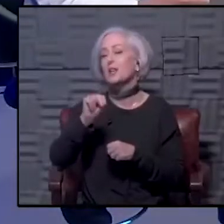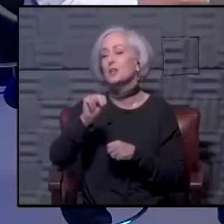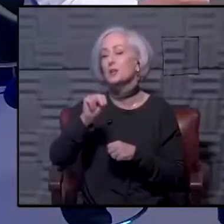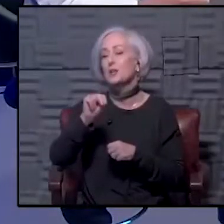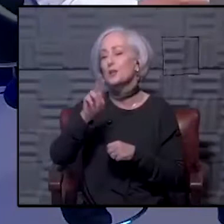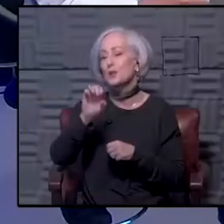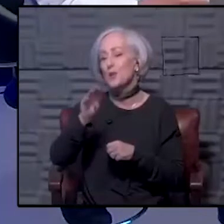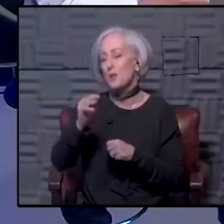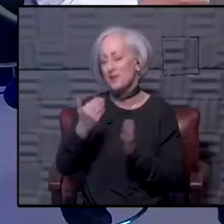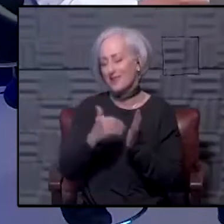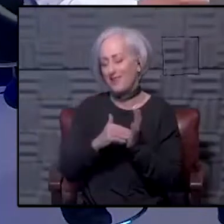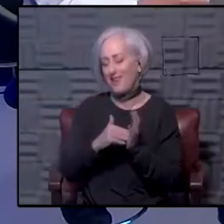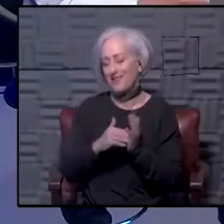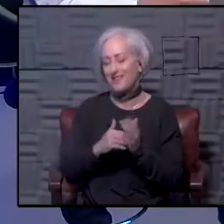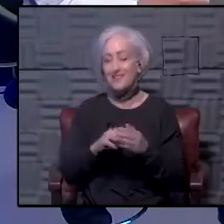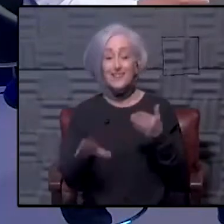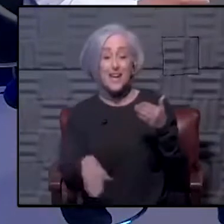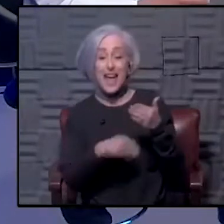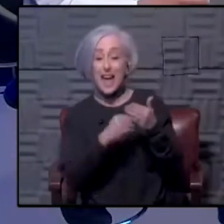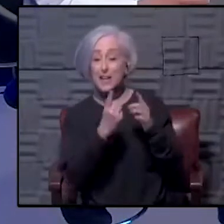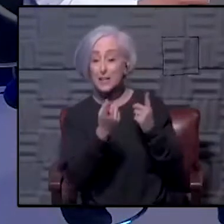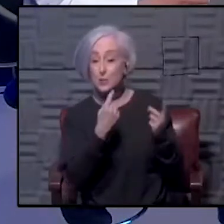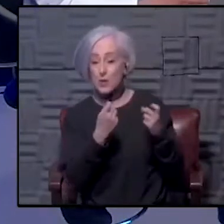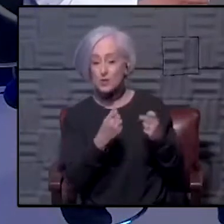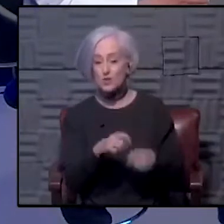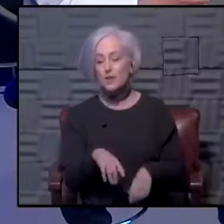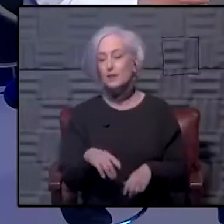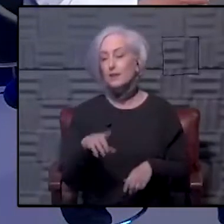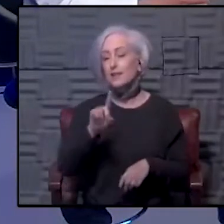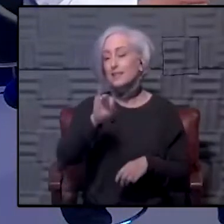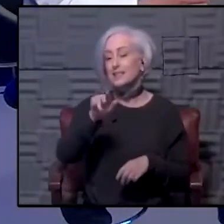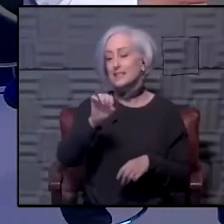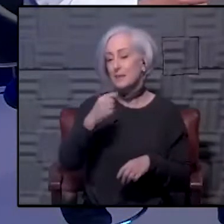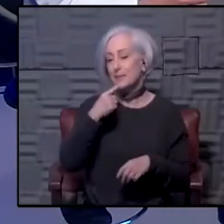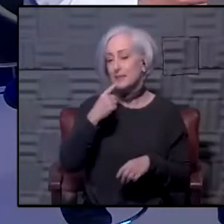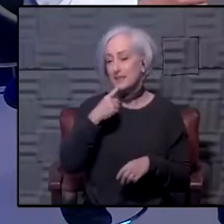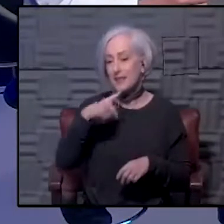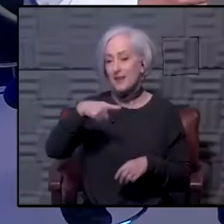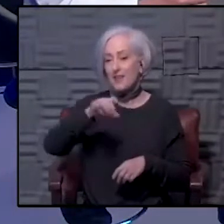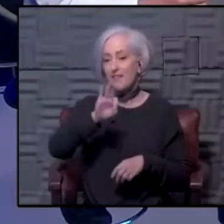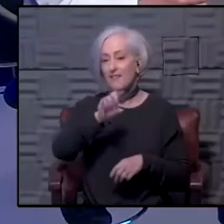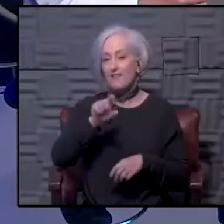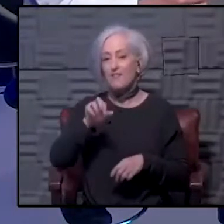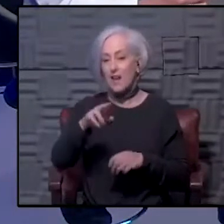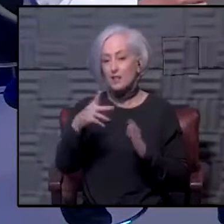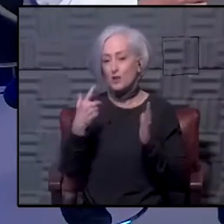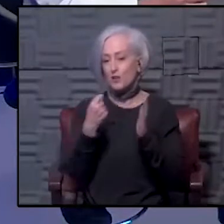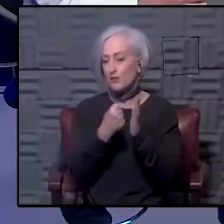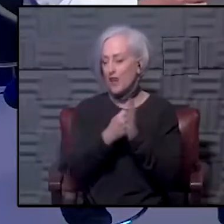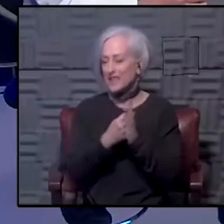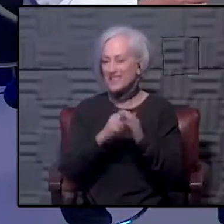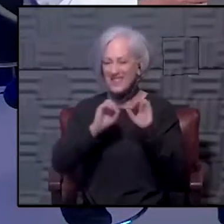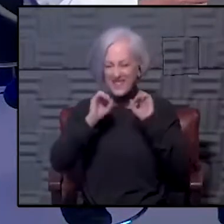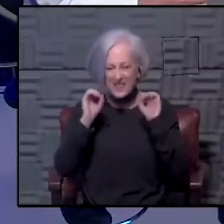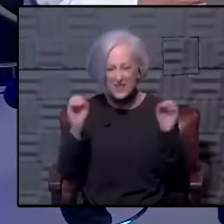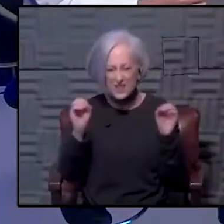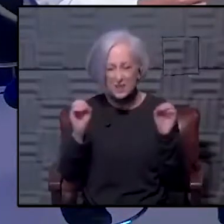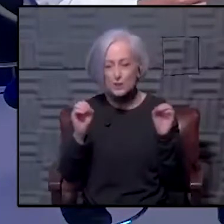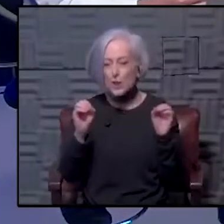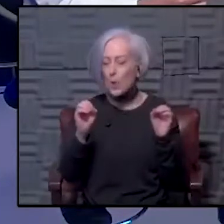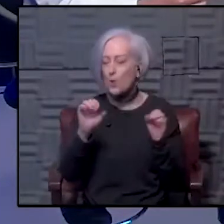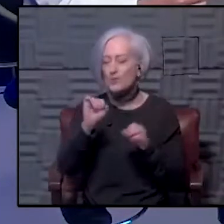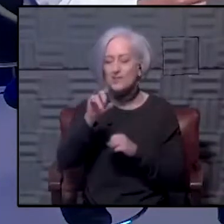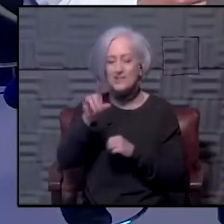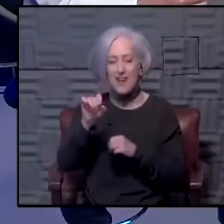round. All right. All right. Debbie says, I had the Pfizer vaccination 2 weeks ago with no side effects at all, not even a sore arm. Yeah. Please tell